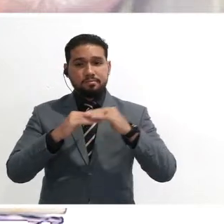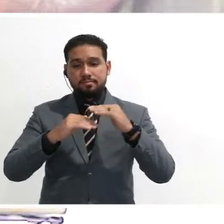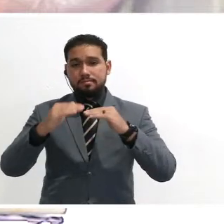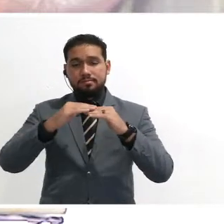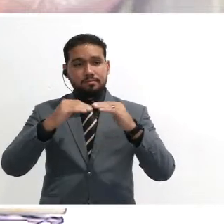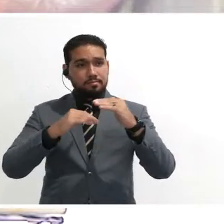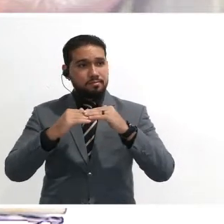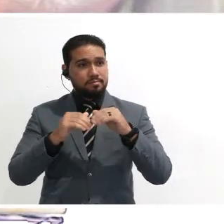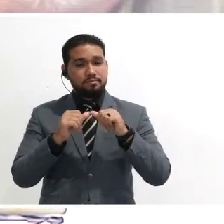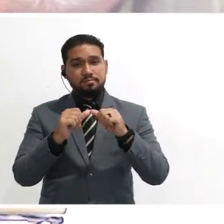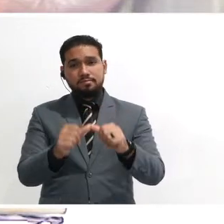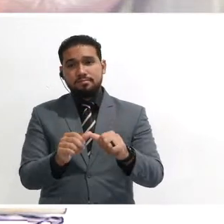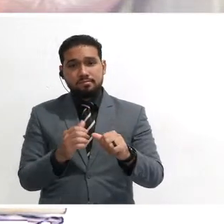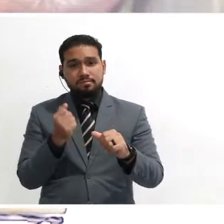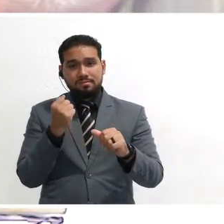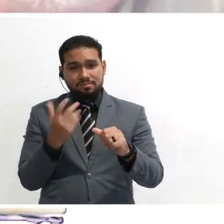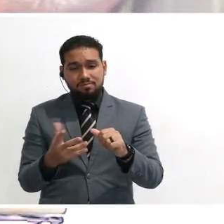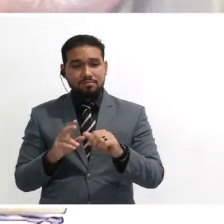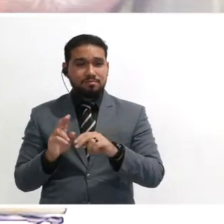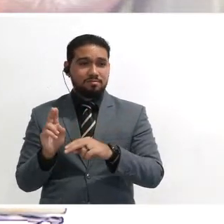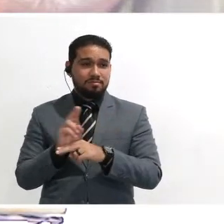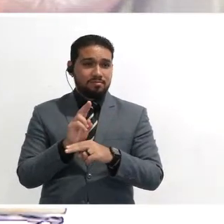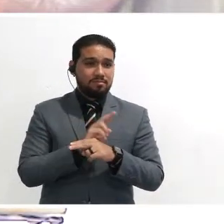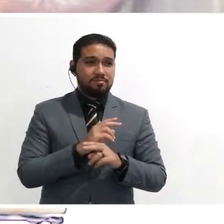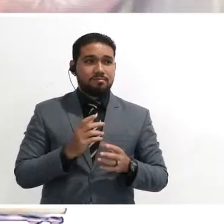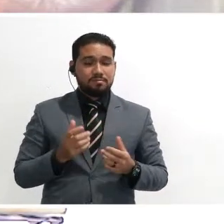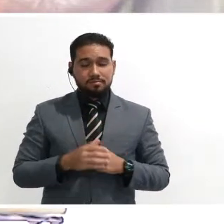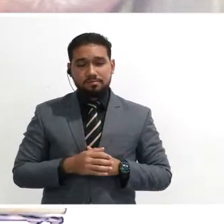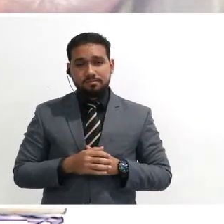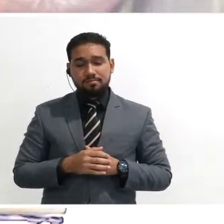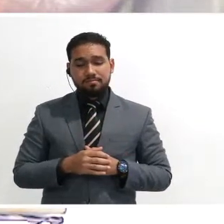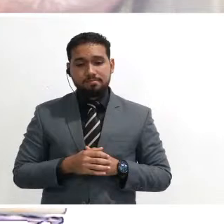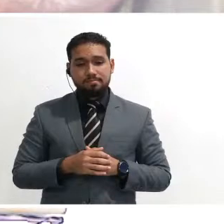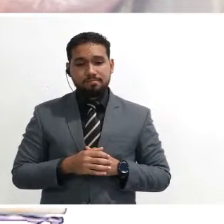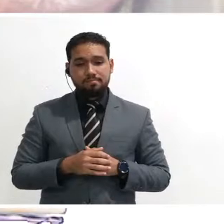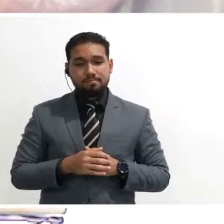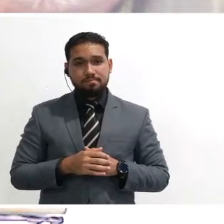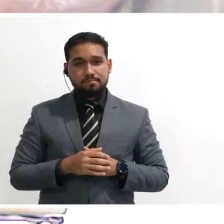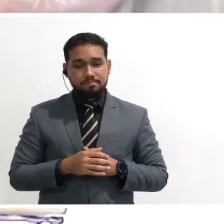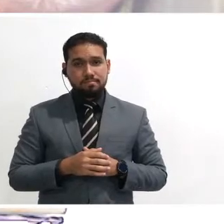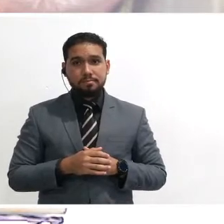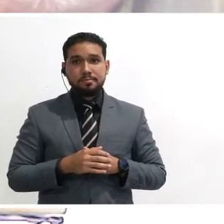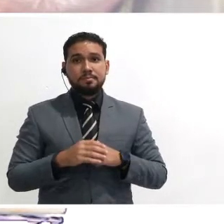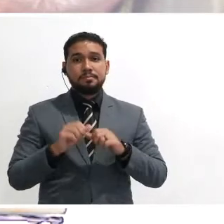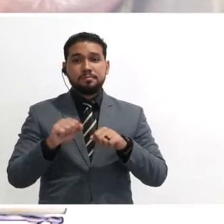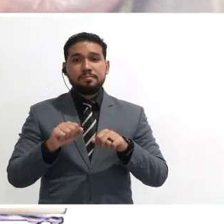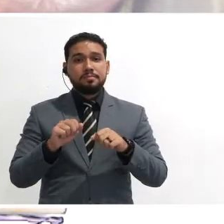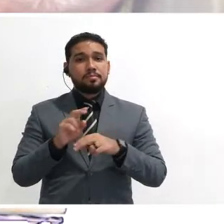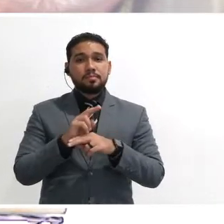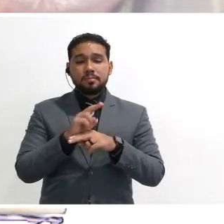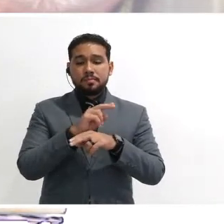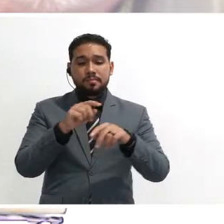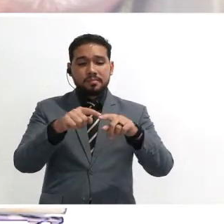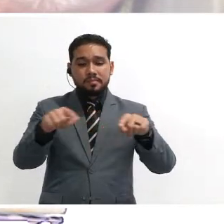multiple layers both on the front side and the back side of the package, etc.